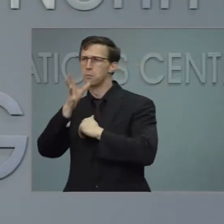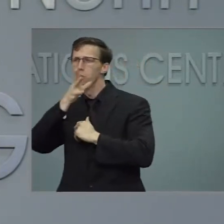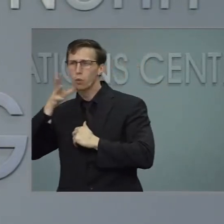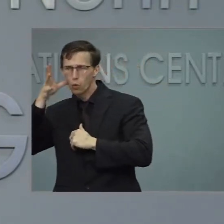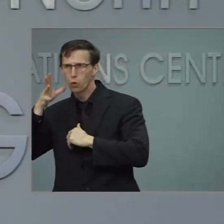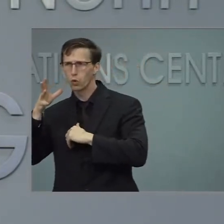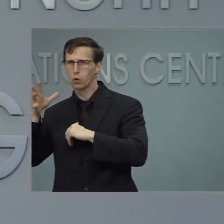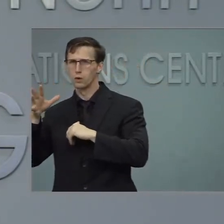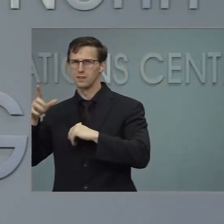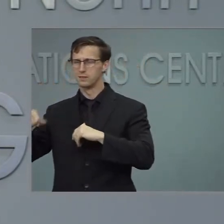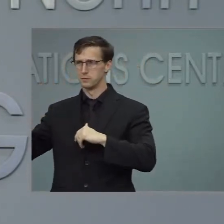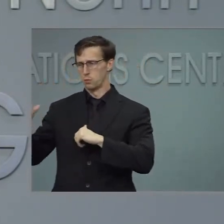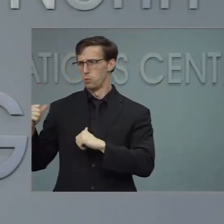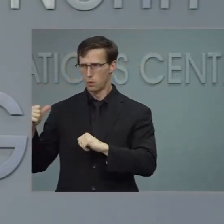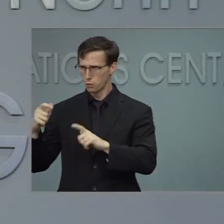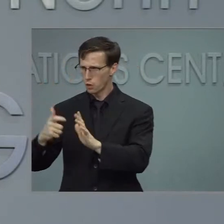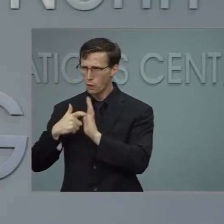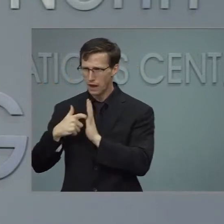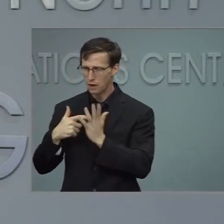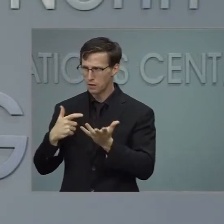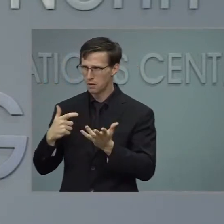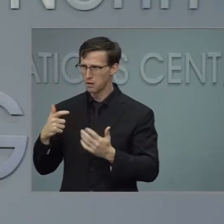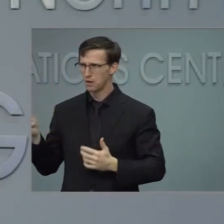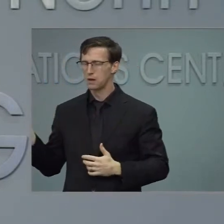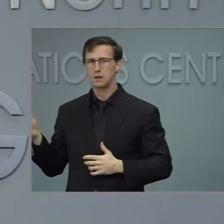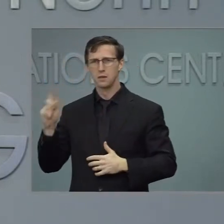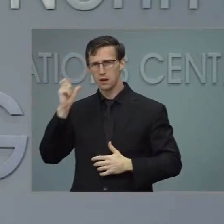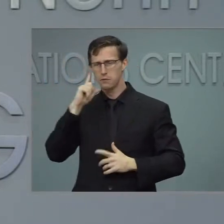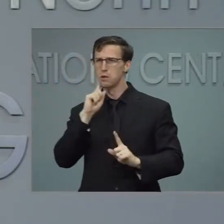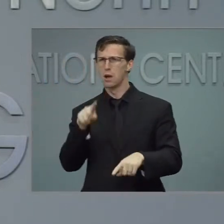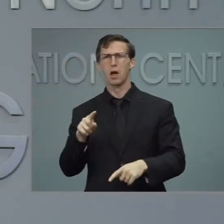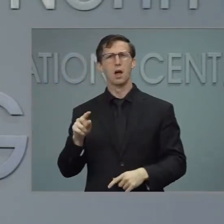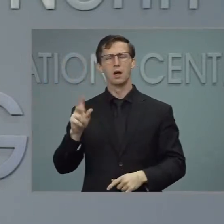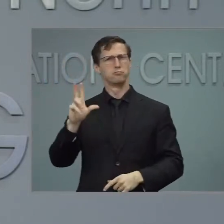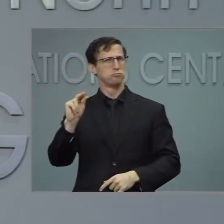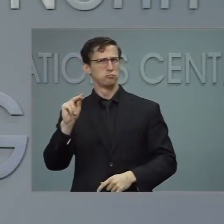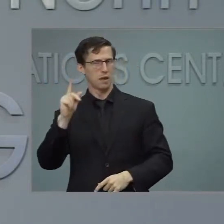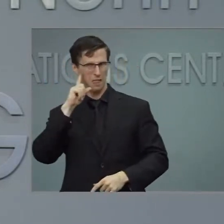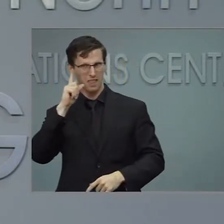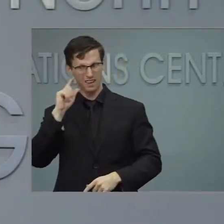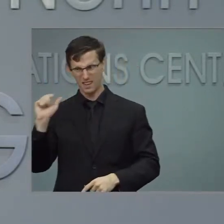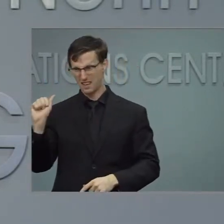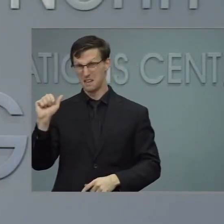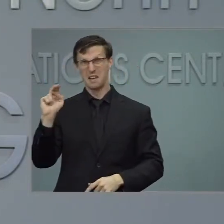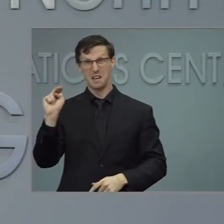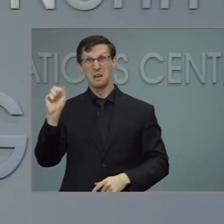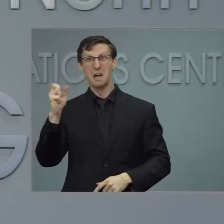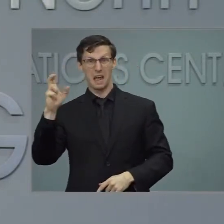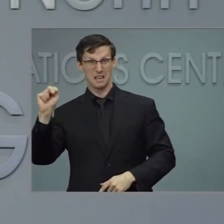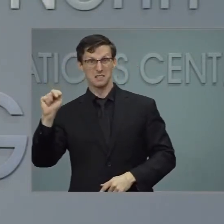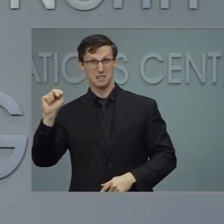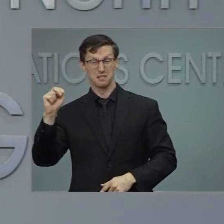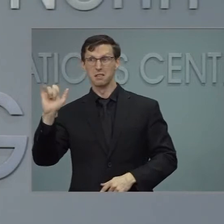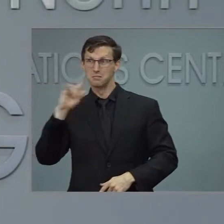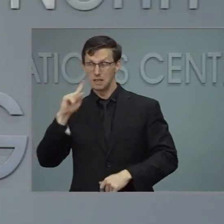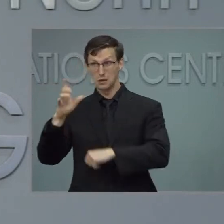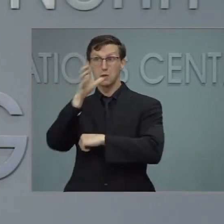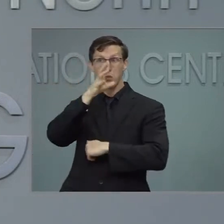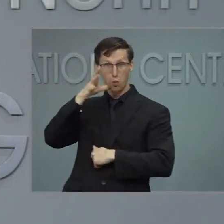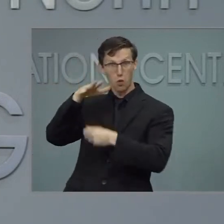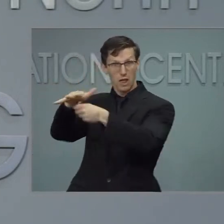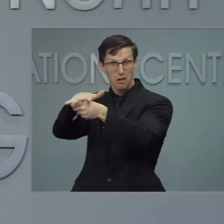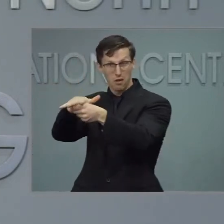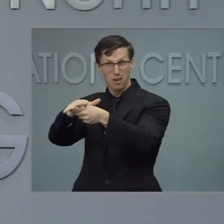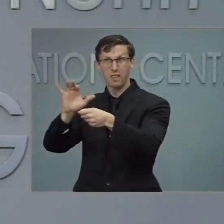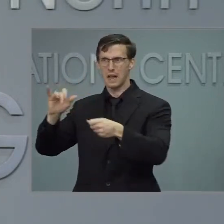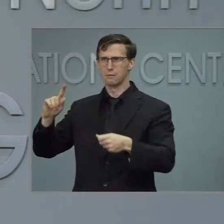believe Anson was one of the first ones to say that we're going to have a mask requirement. So I don't think it